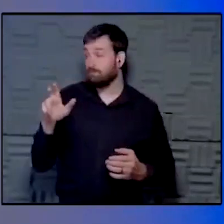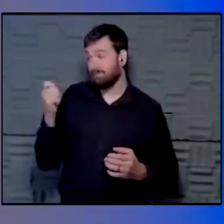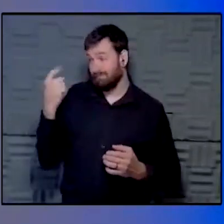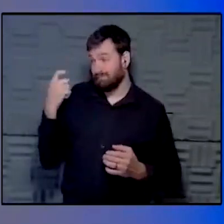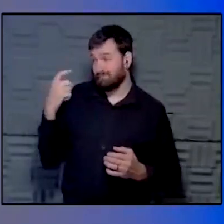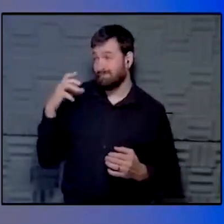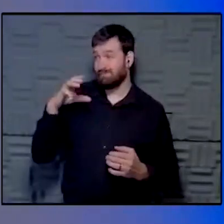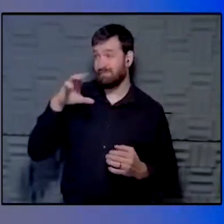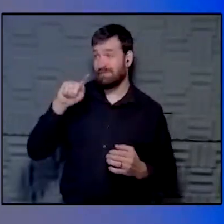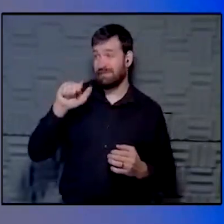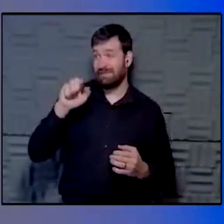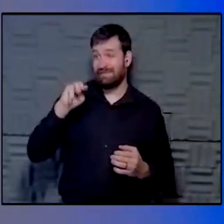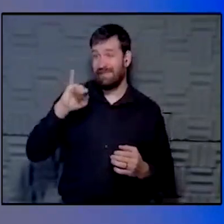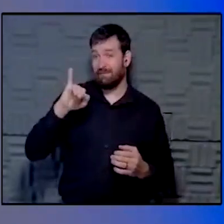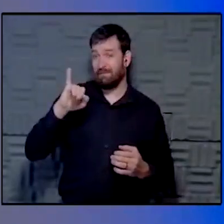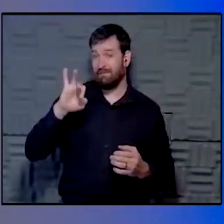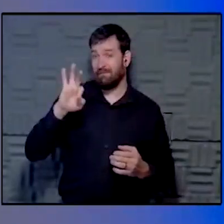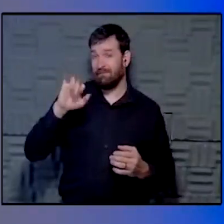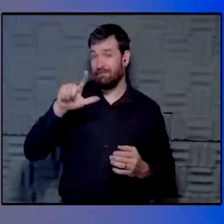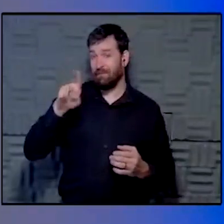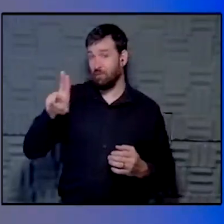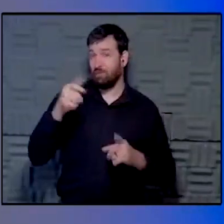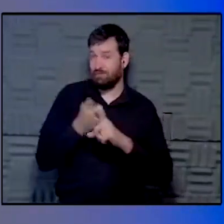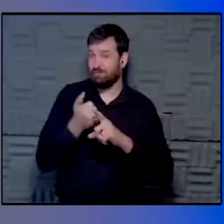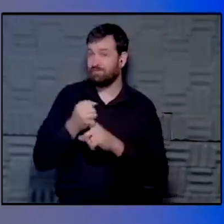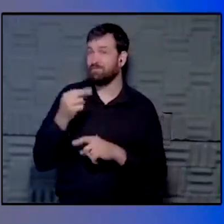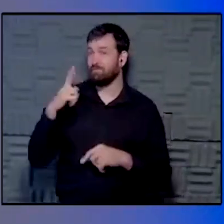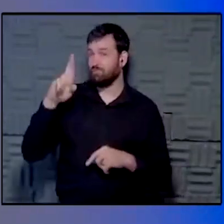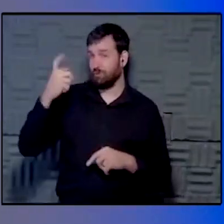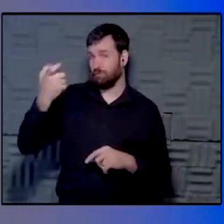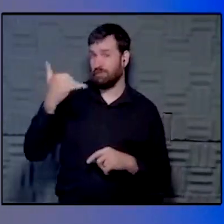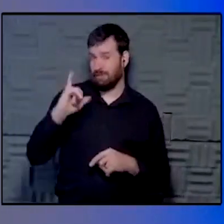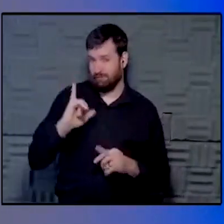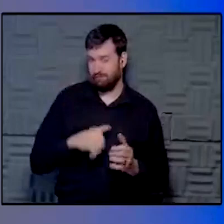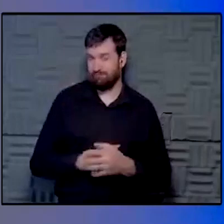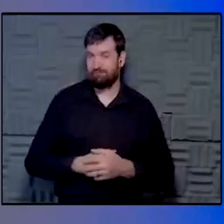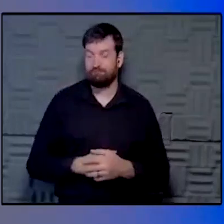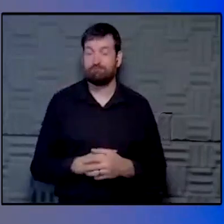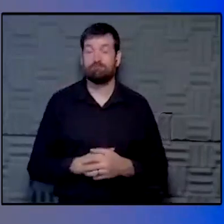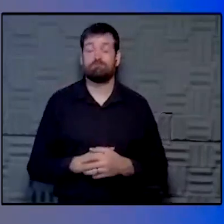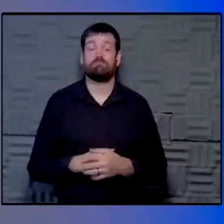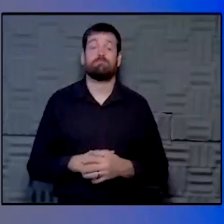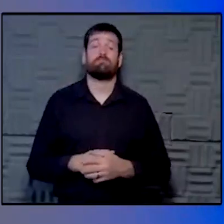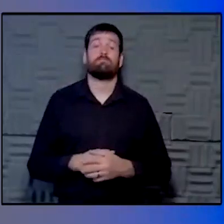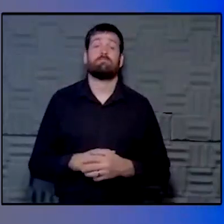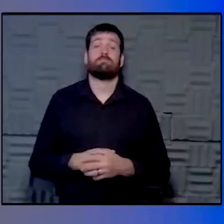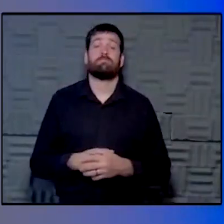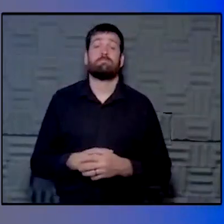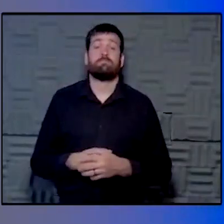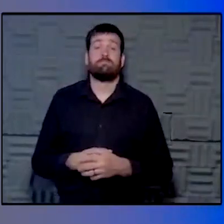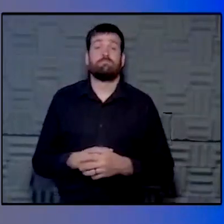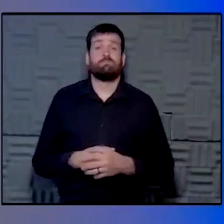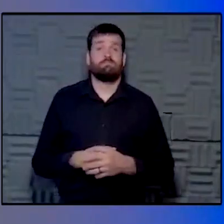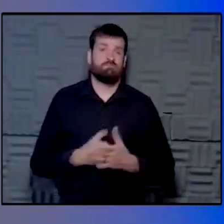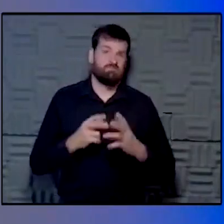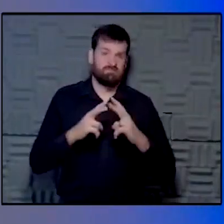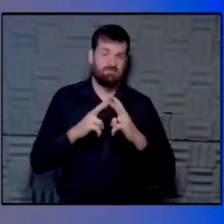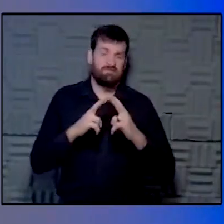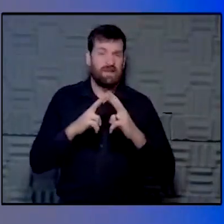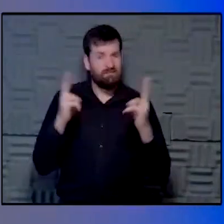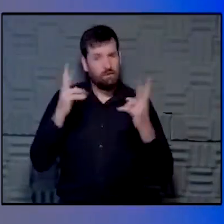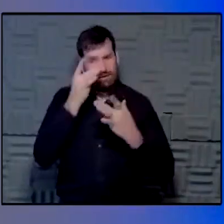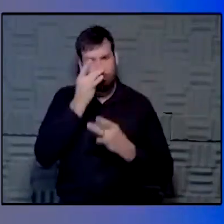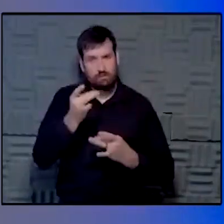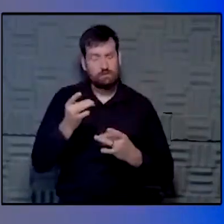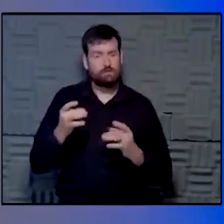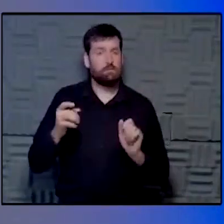Tamiflu is a prescription, so at this point. I do think that we're very interested in, are